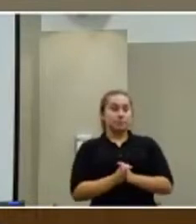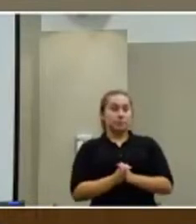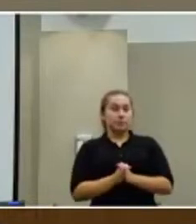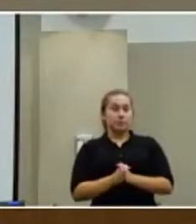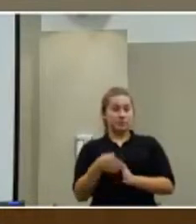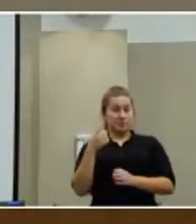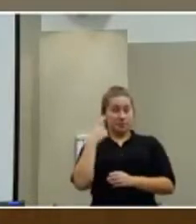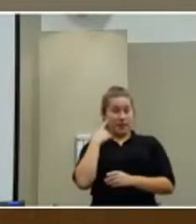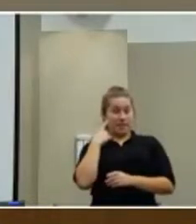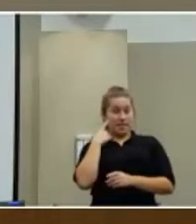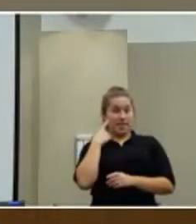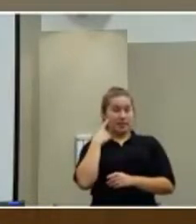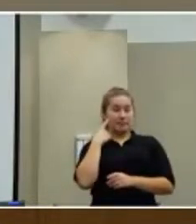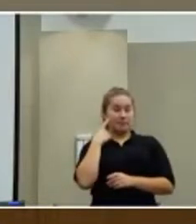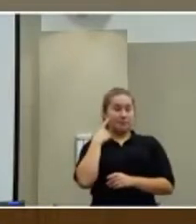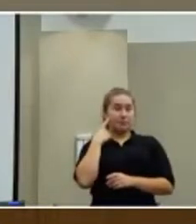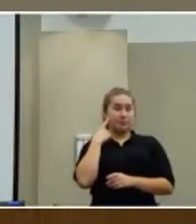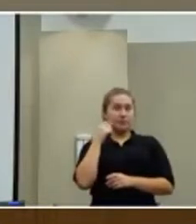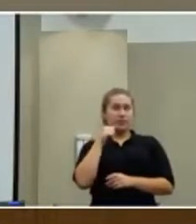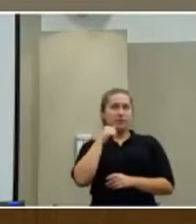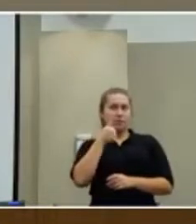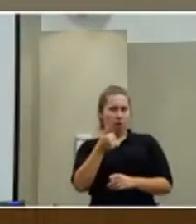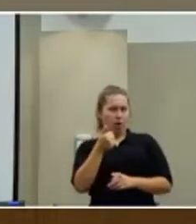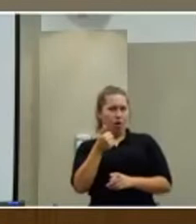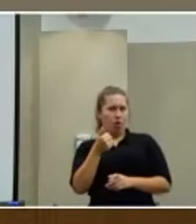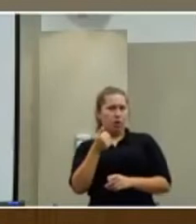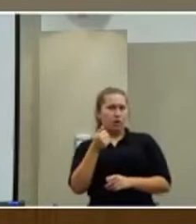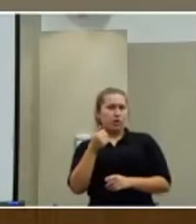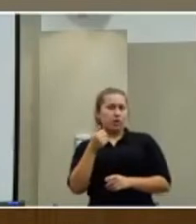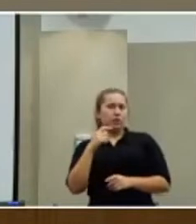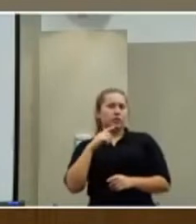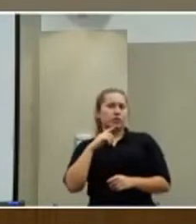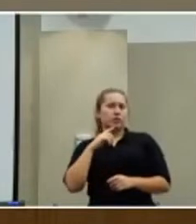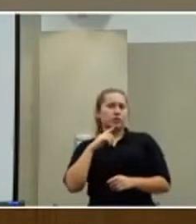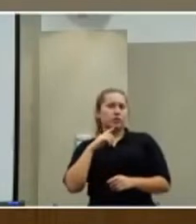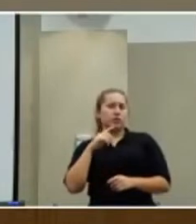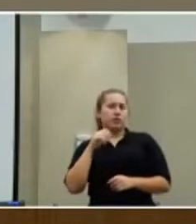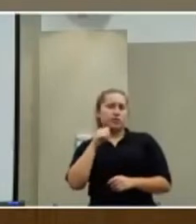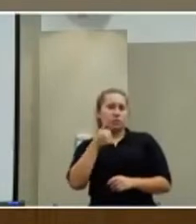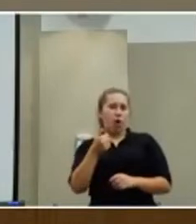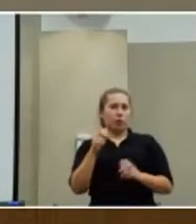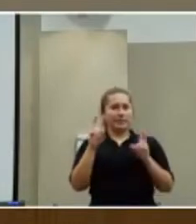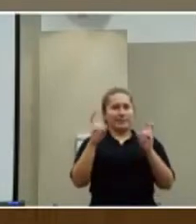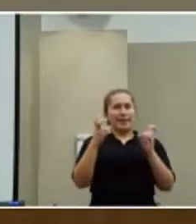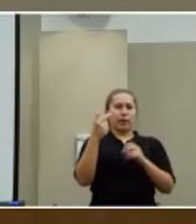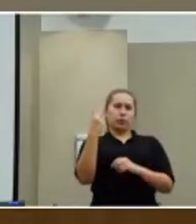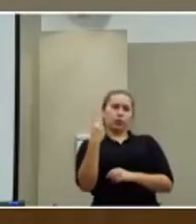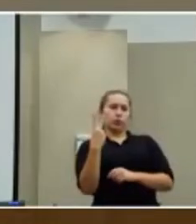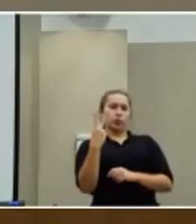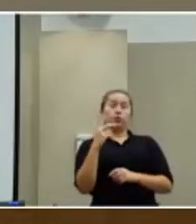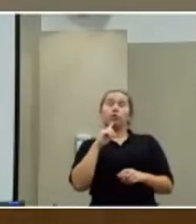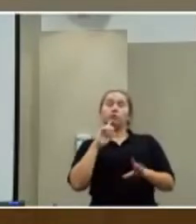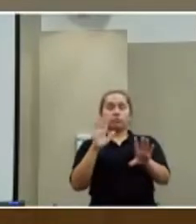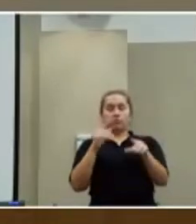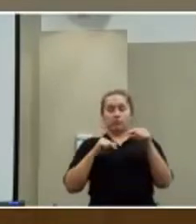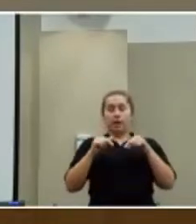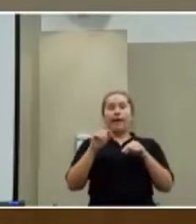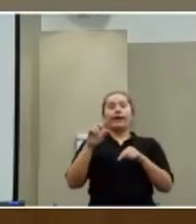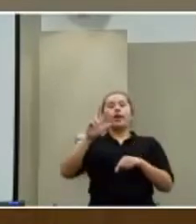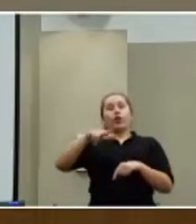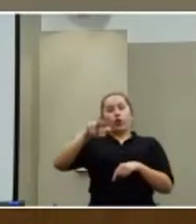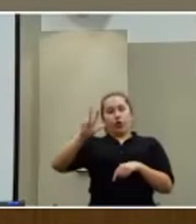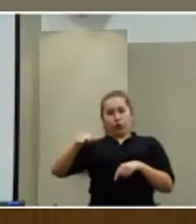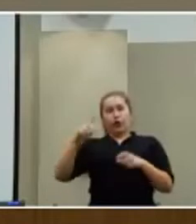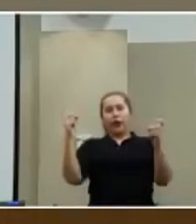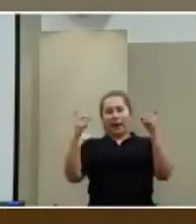I think, too, tomorrow is the Title II and Title, well, it's actually the anniversary, 33rd